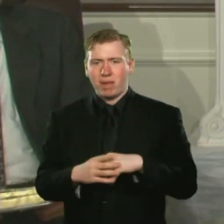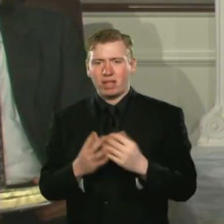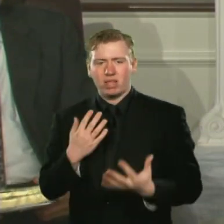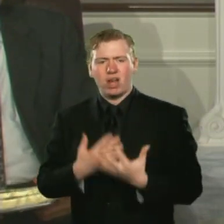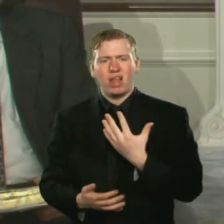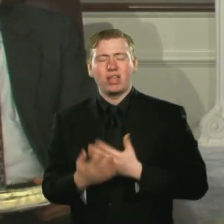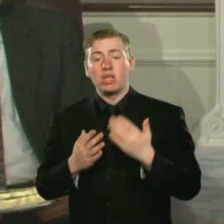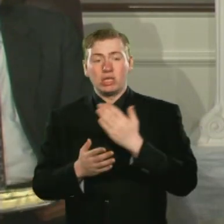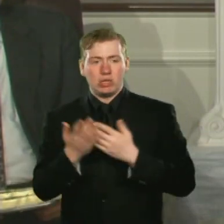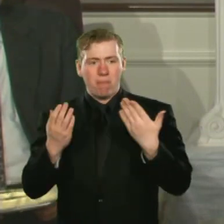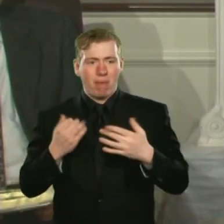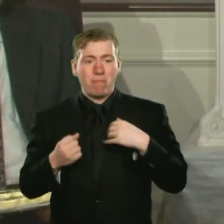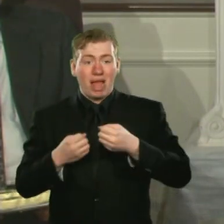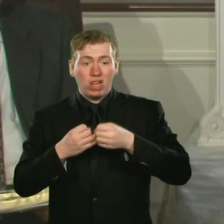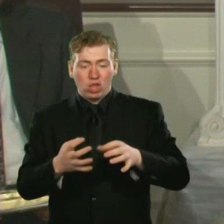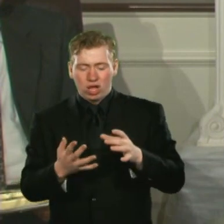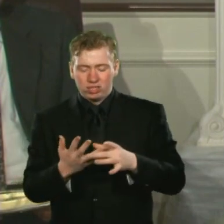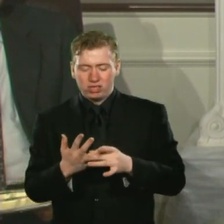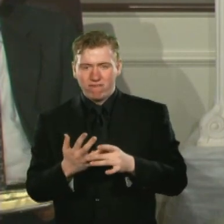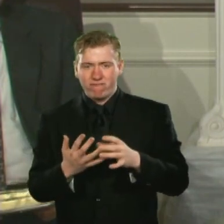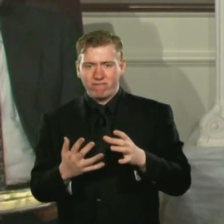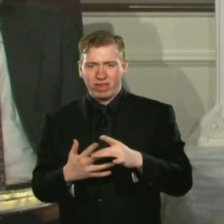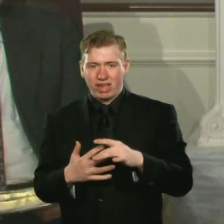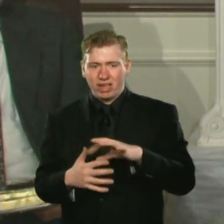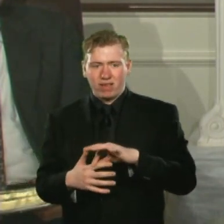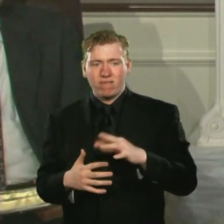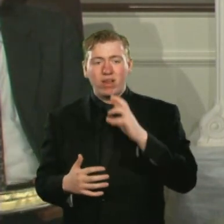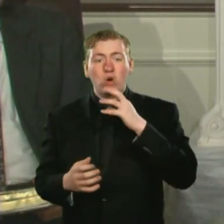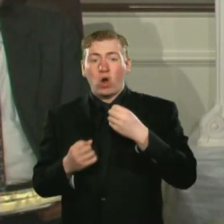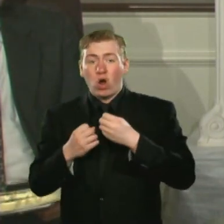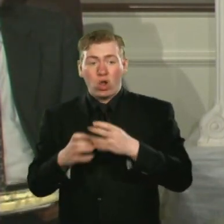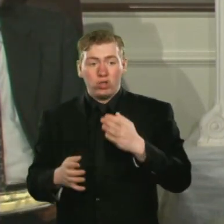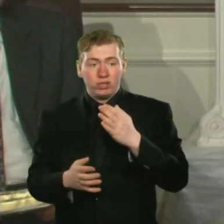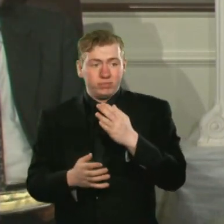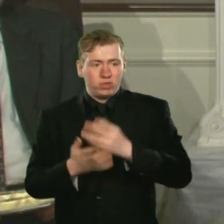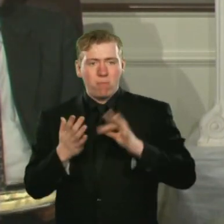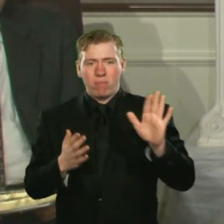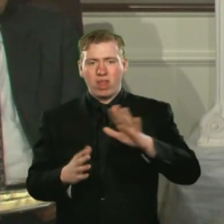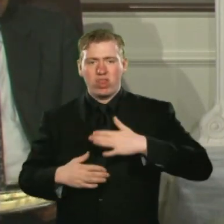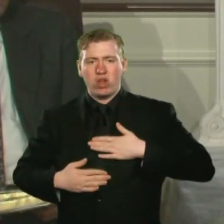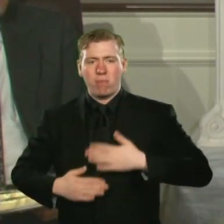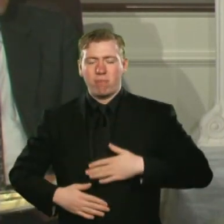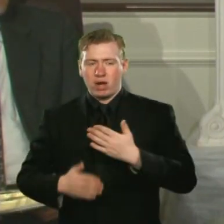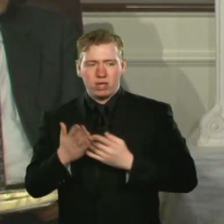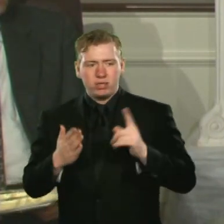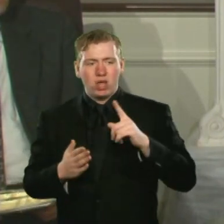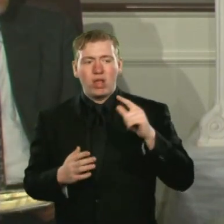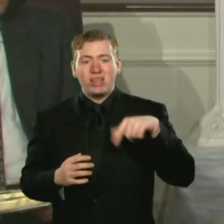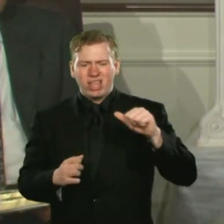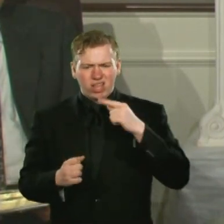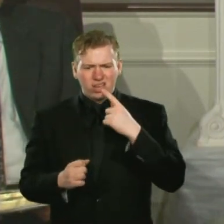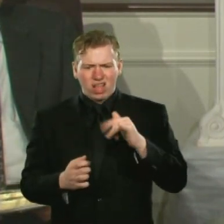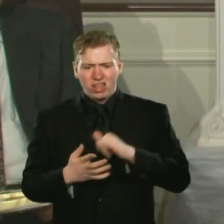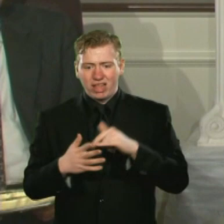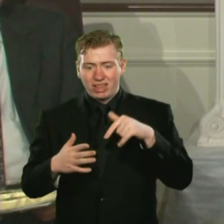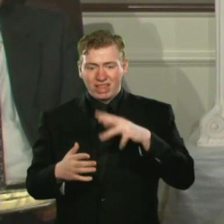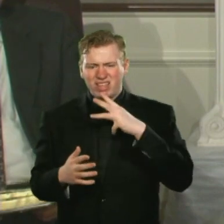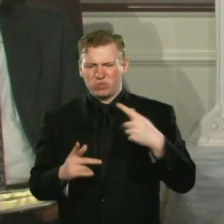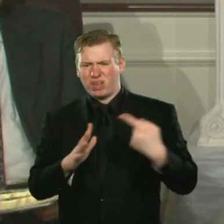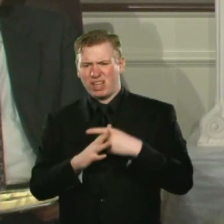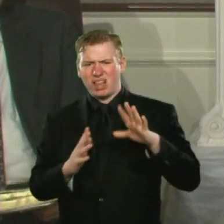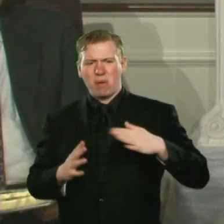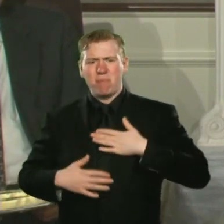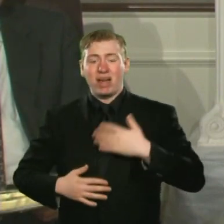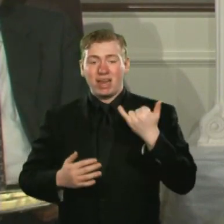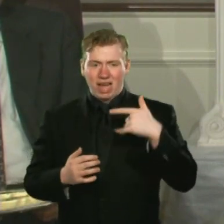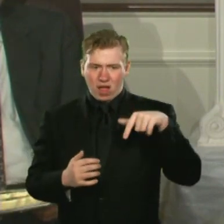some of them had lost fingers or lost appendages someplace, and they could tell that this was attacking their body.